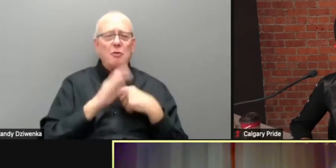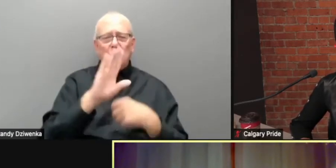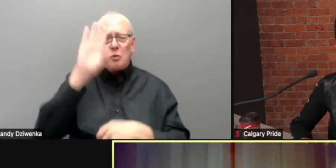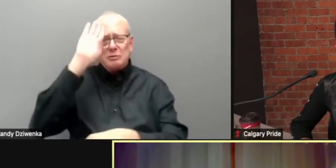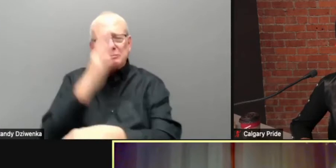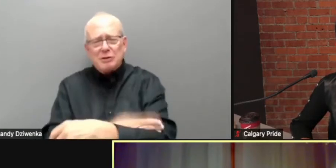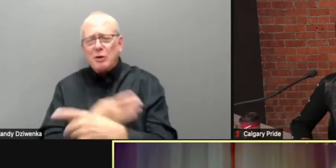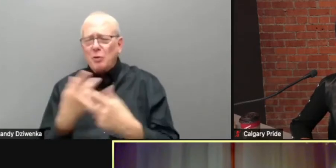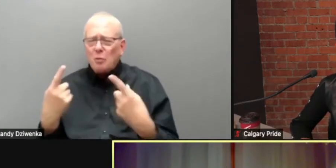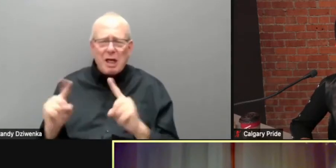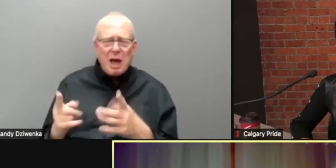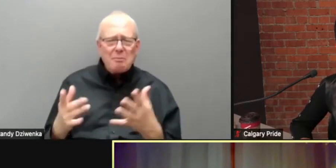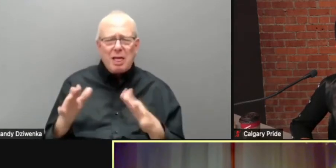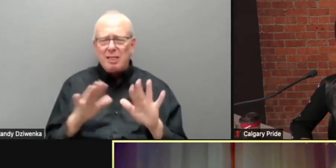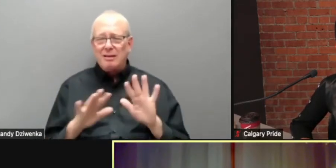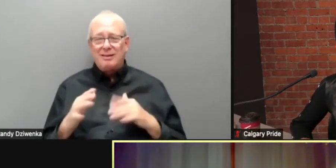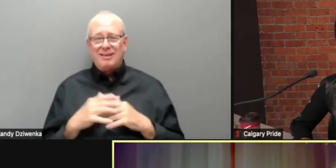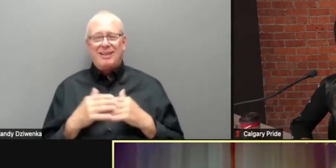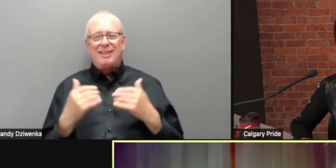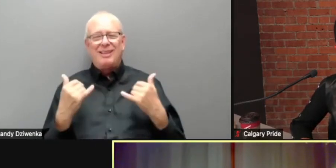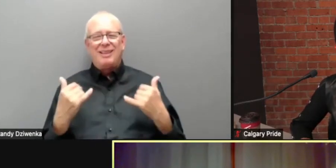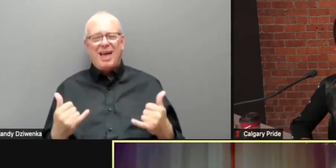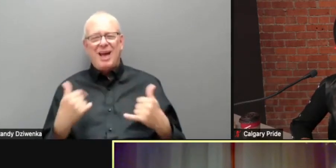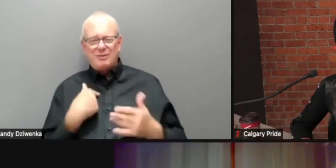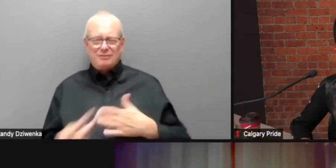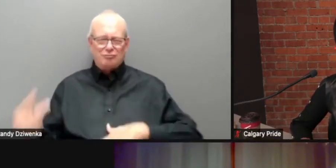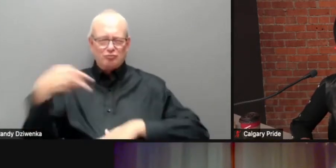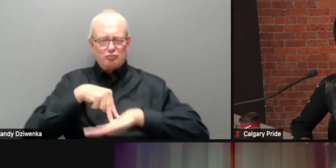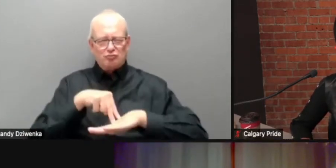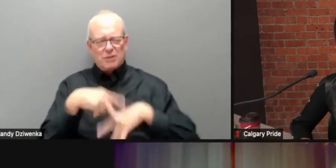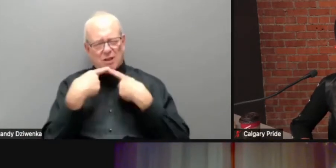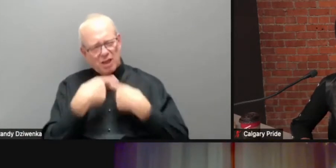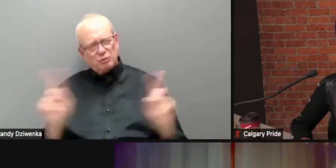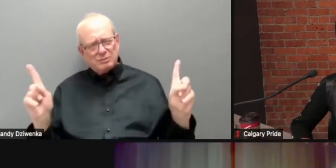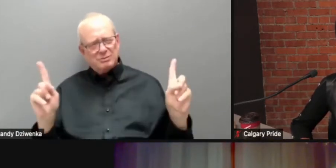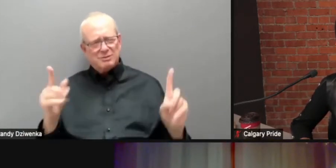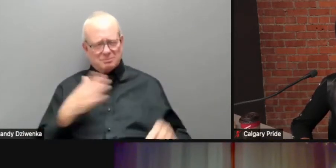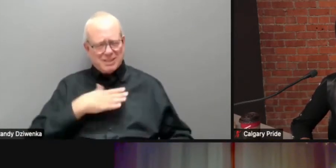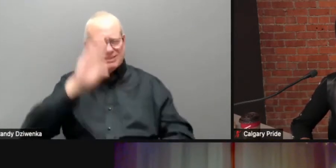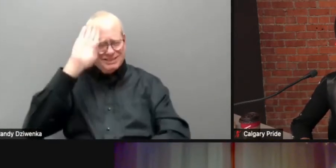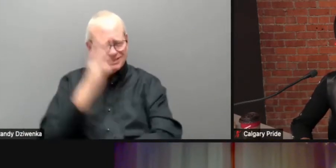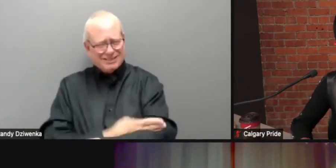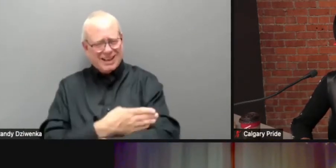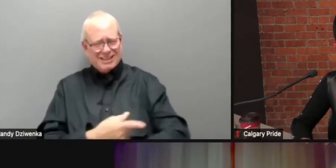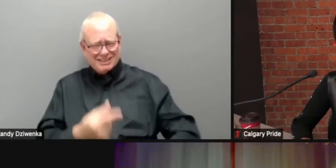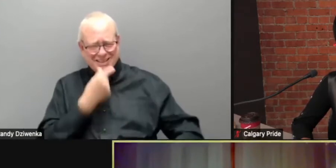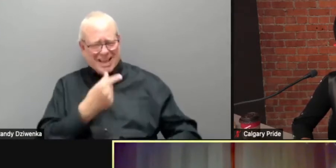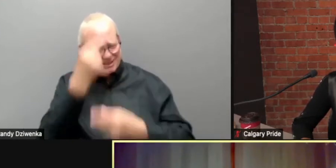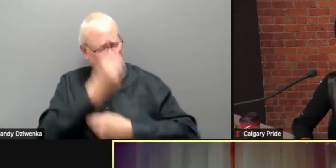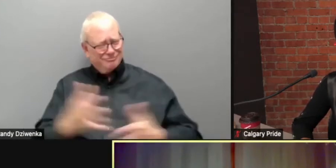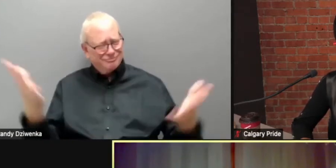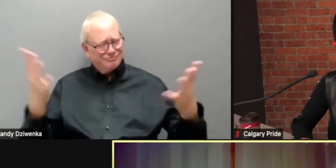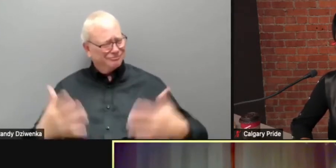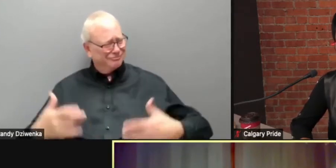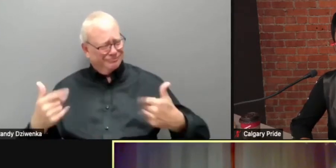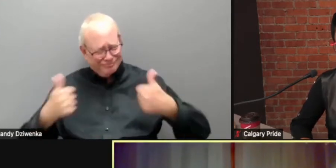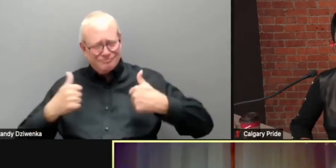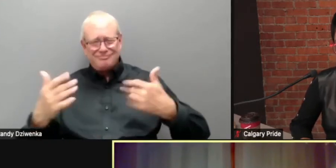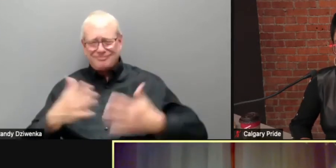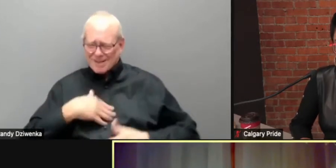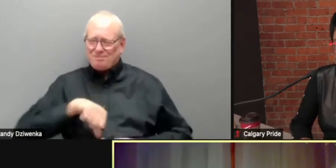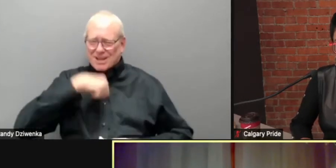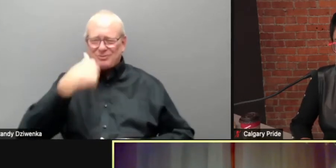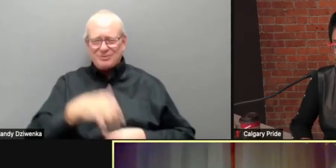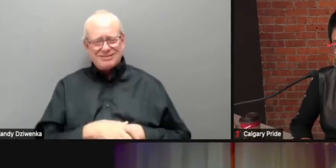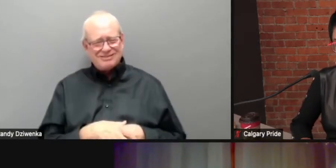on the rooftop and scream, my son is gay, I can say it. Yeah. And I'm taking baby steps and I have reached there.